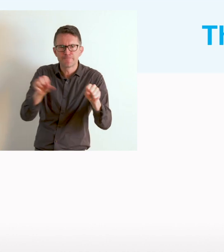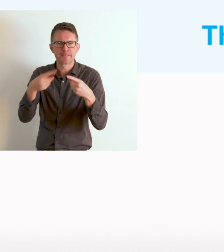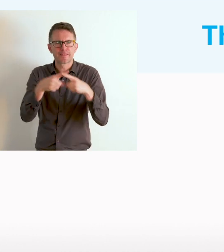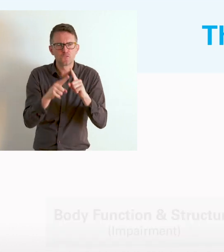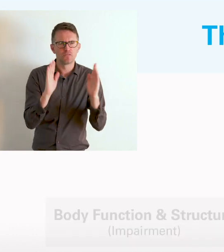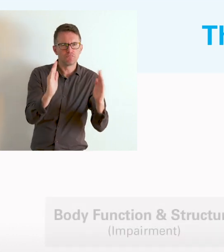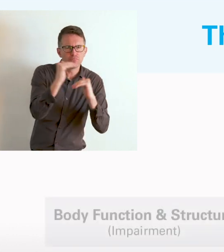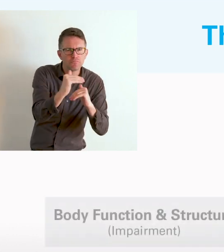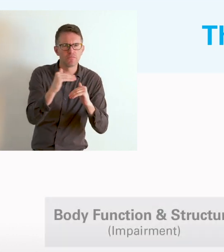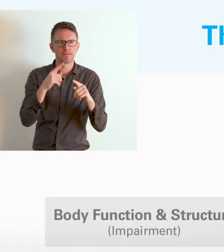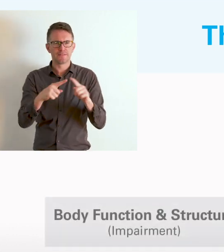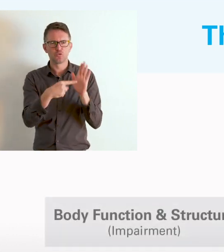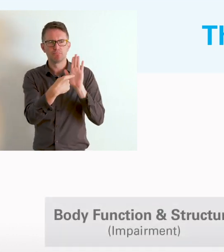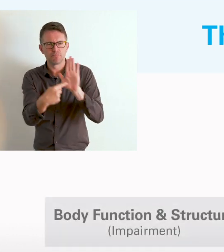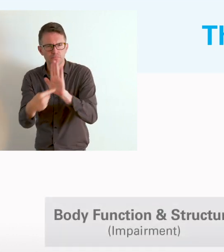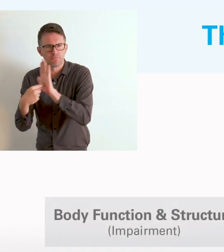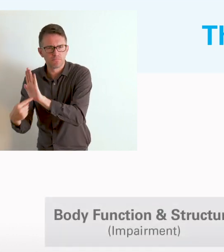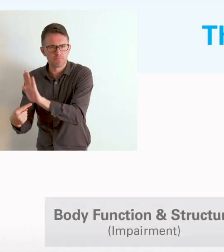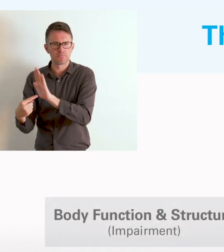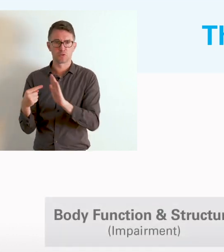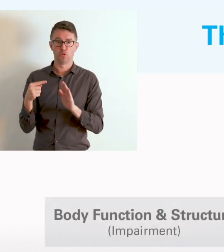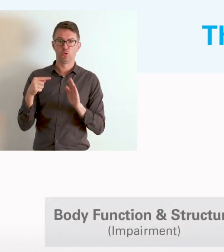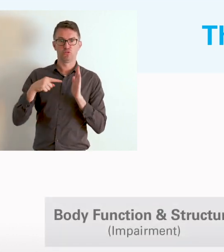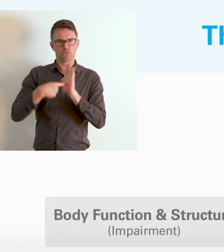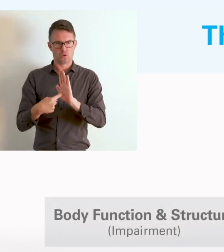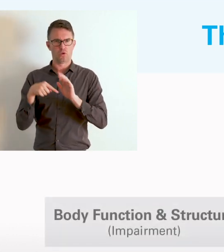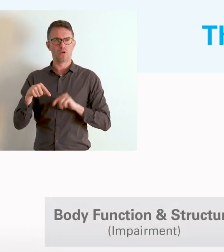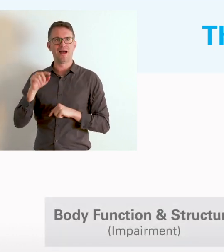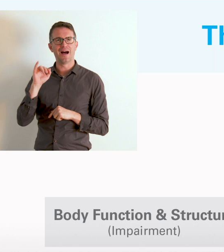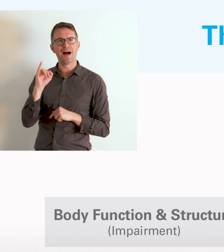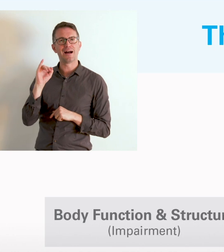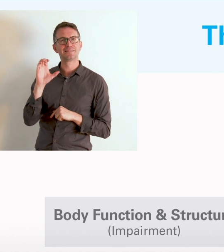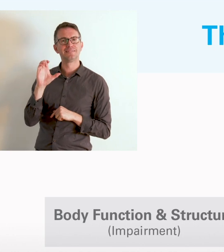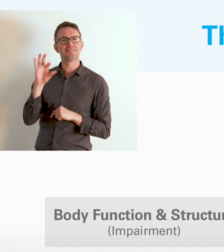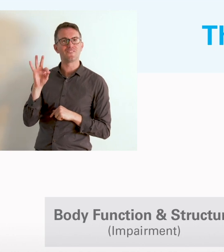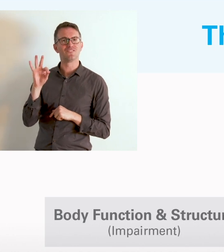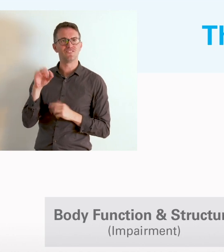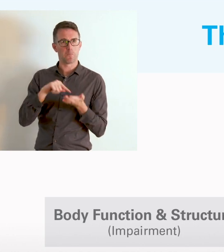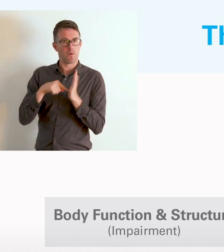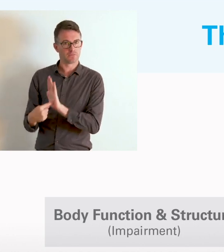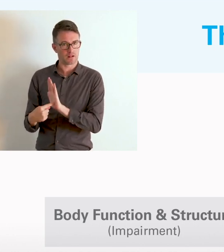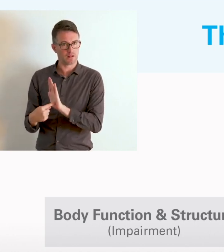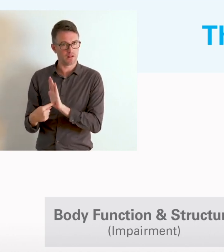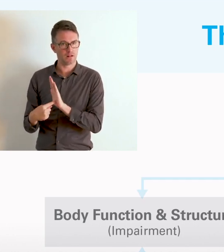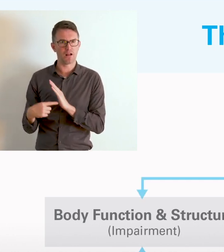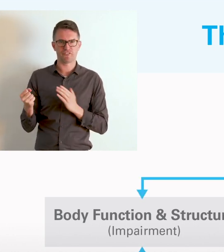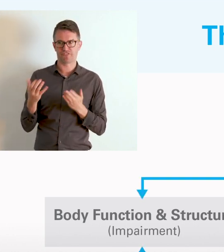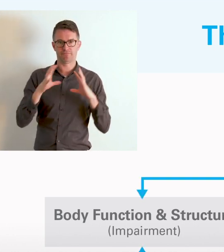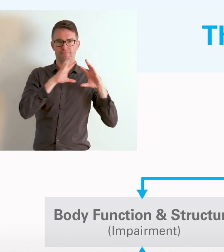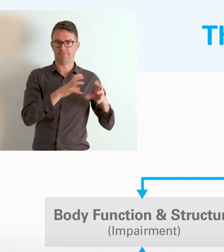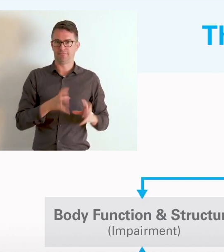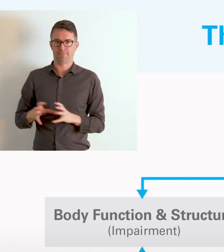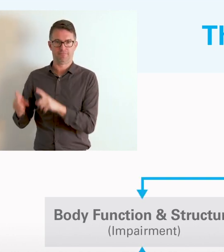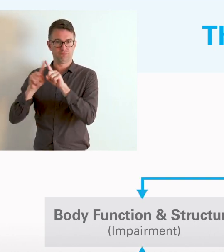intricacies of that ICF model of functioning. That's a very complex model, and it needs a